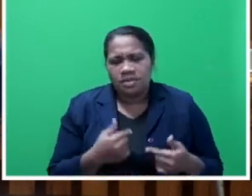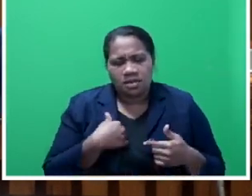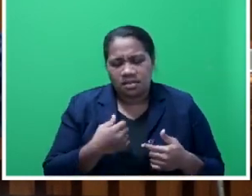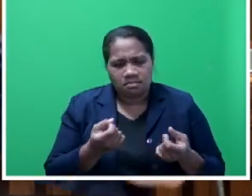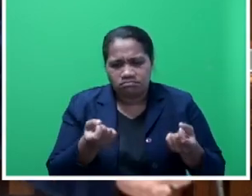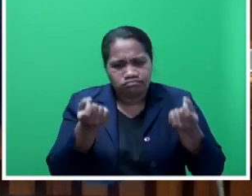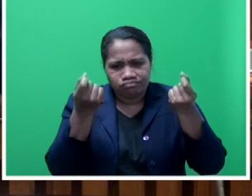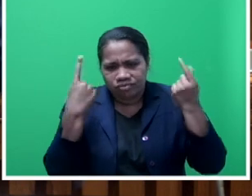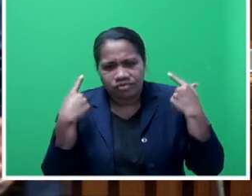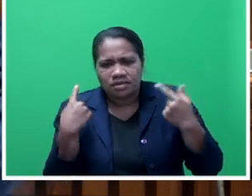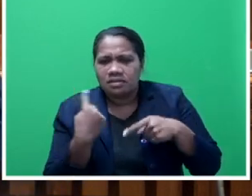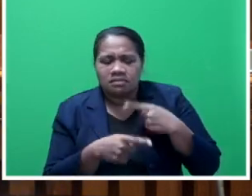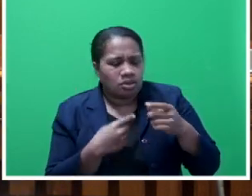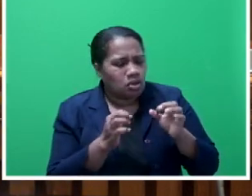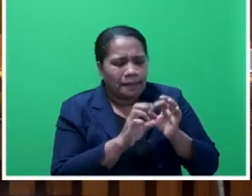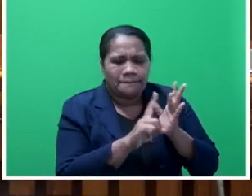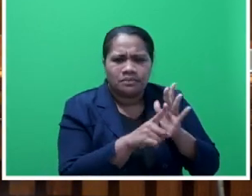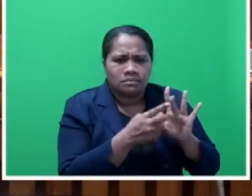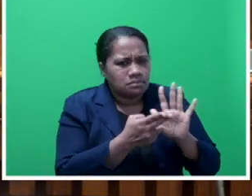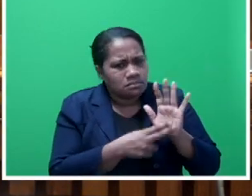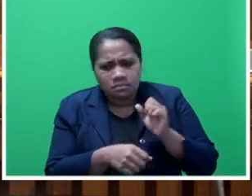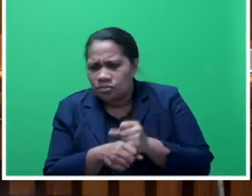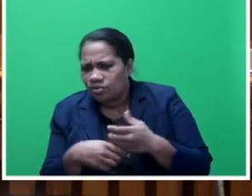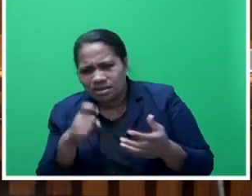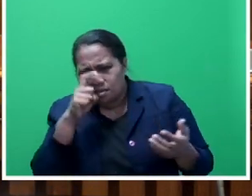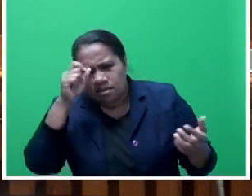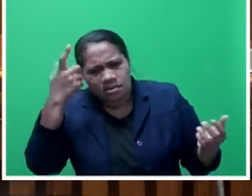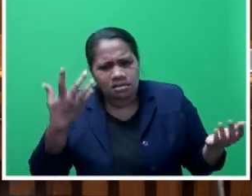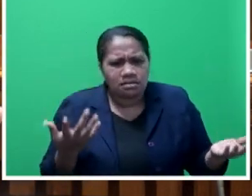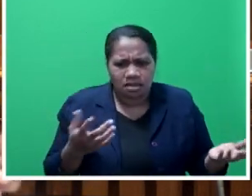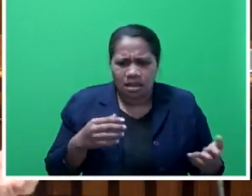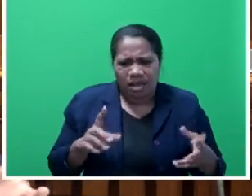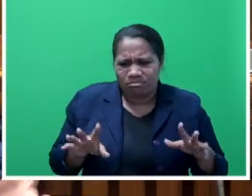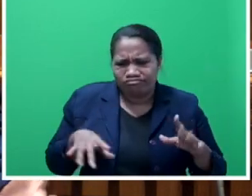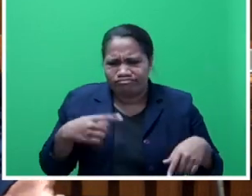about, Boeing and DPA and Airbus, etc. These are the